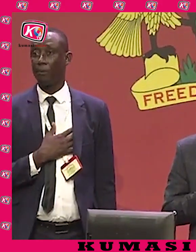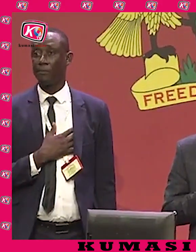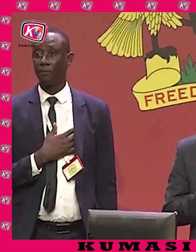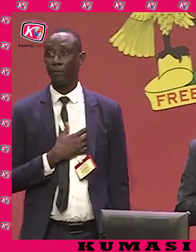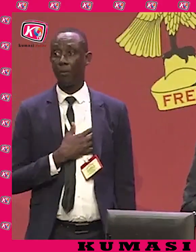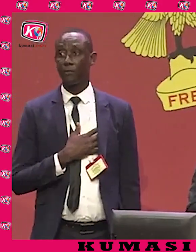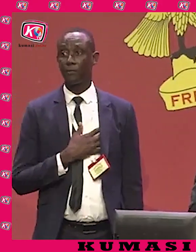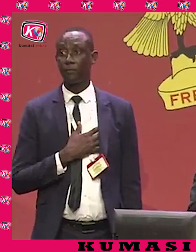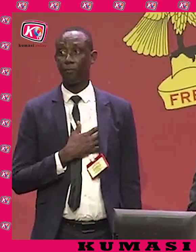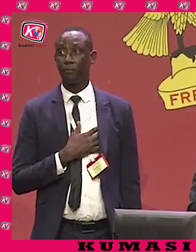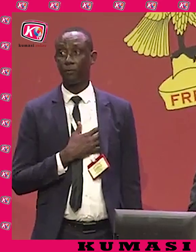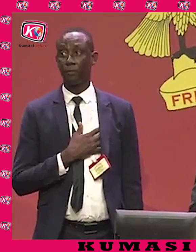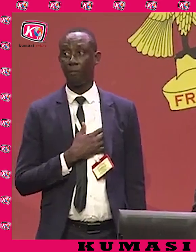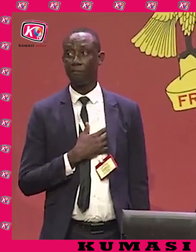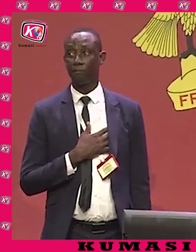with all my